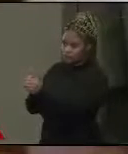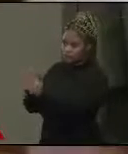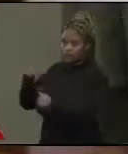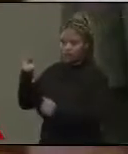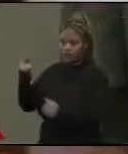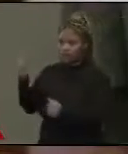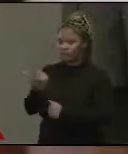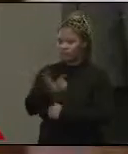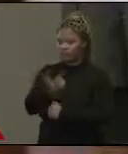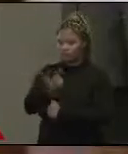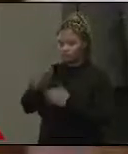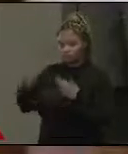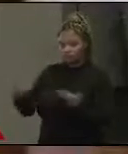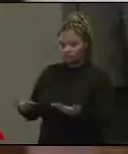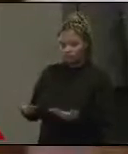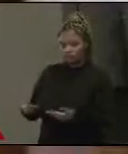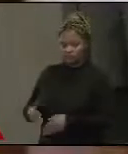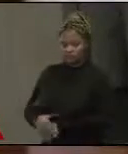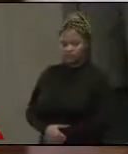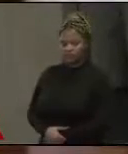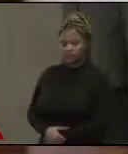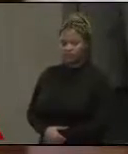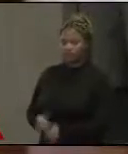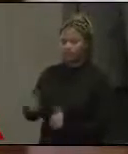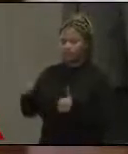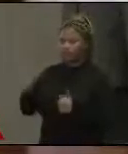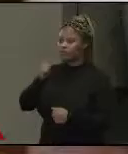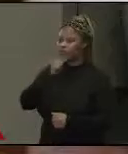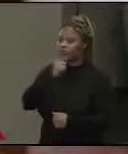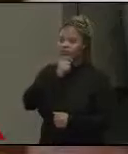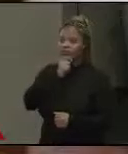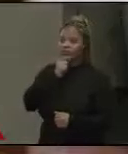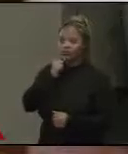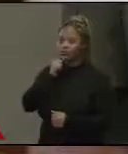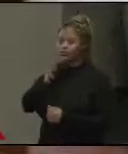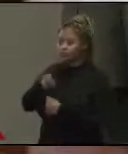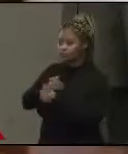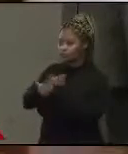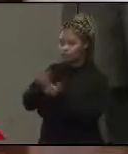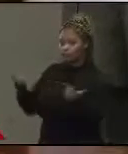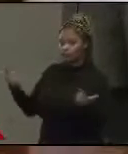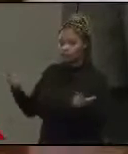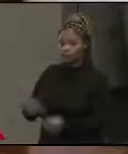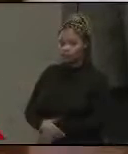and gentlemen, good morning to you all.